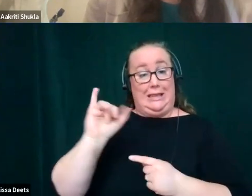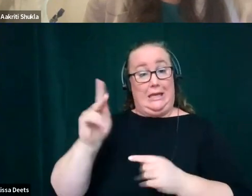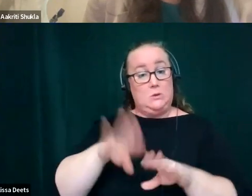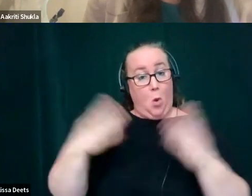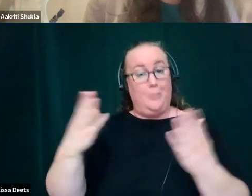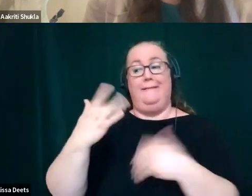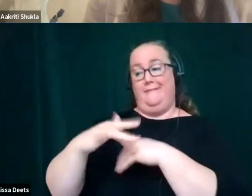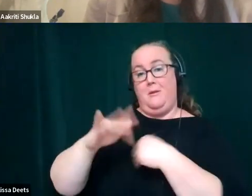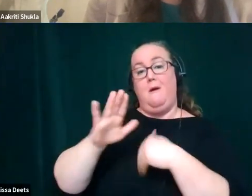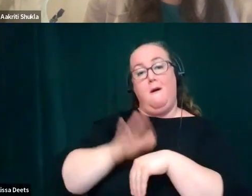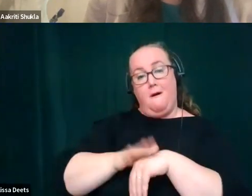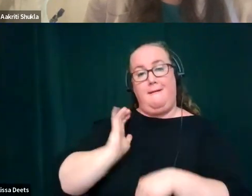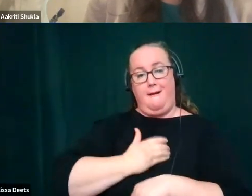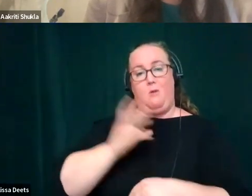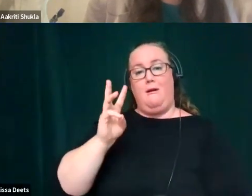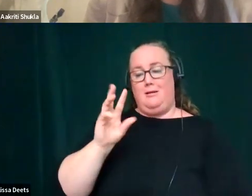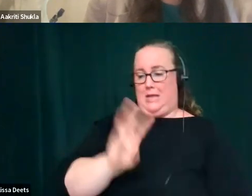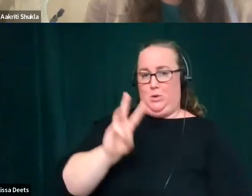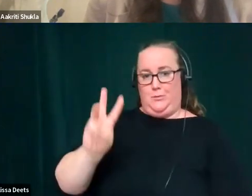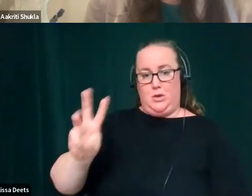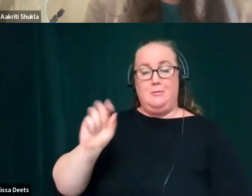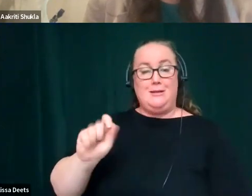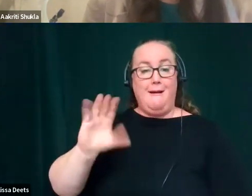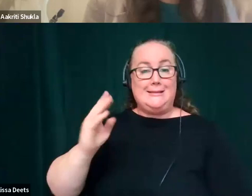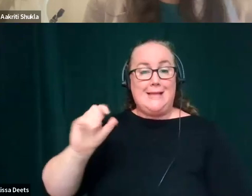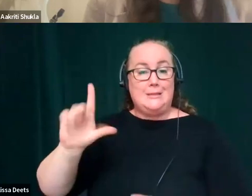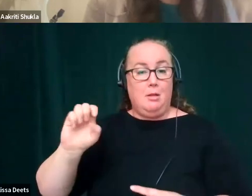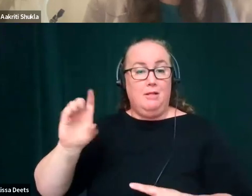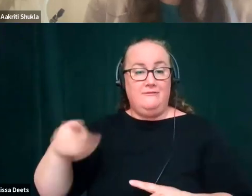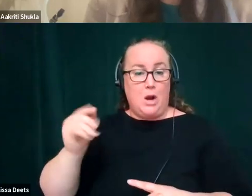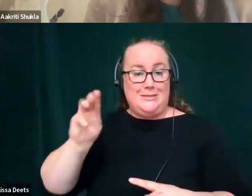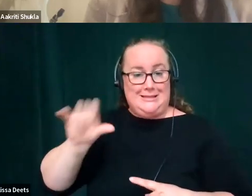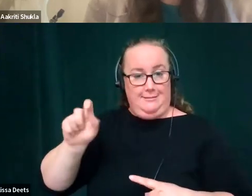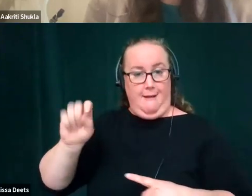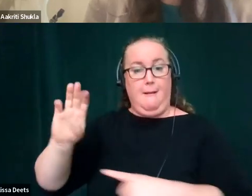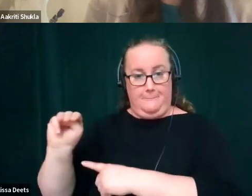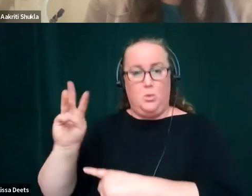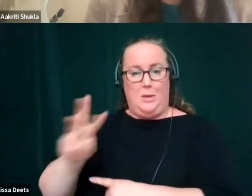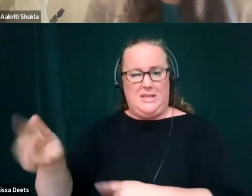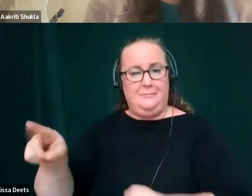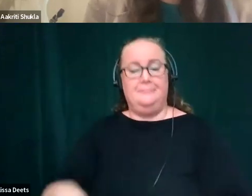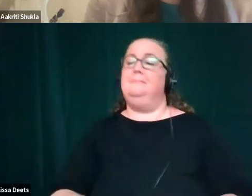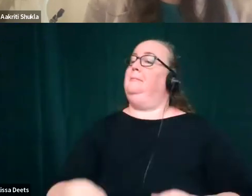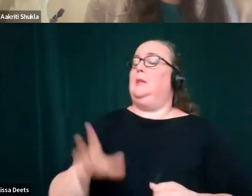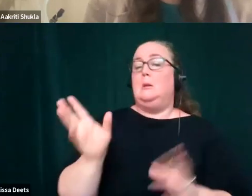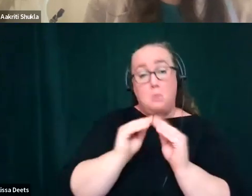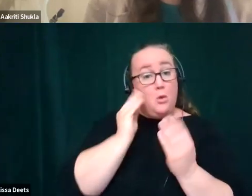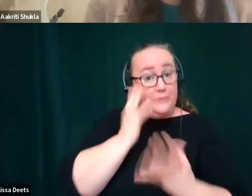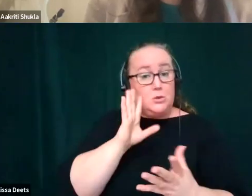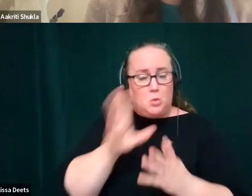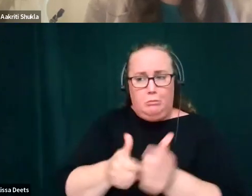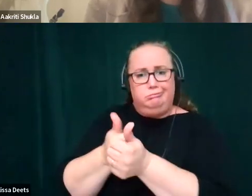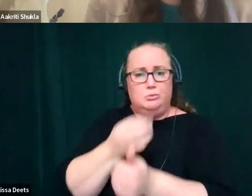website, accessiblepharmacy.com. More information on being an exhibitor will be available in the next few weeks.